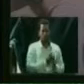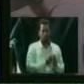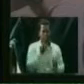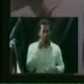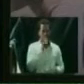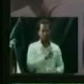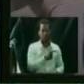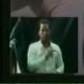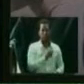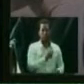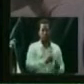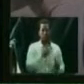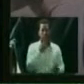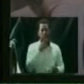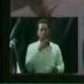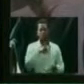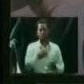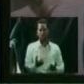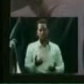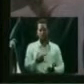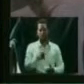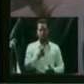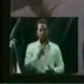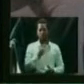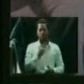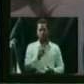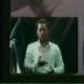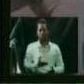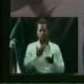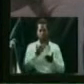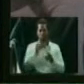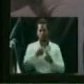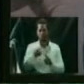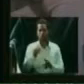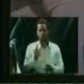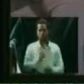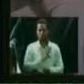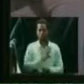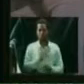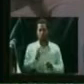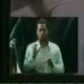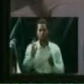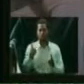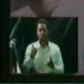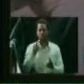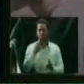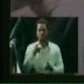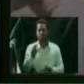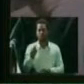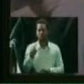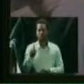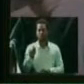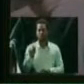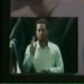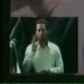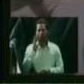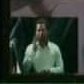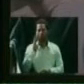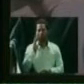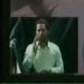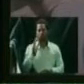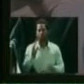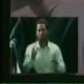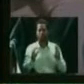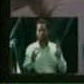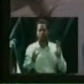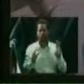at the initial time this grant should have been presented to the Board of Education in fall 2014, the superintendent faced a likely 5-4 vote against